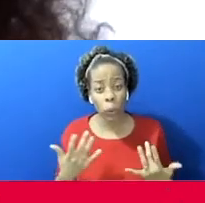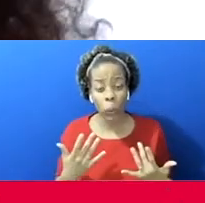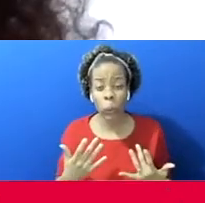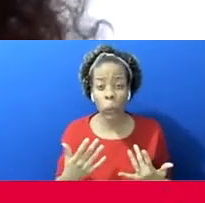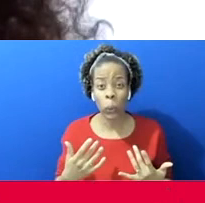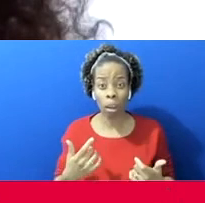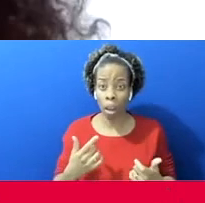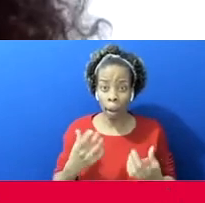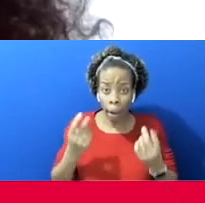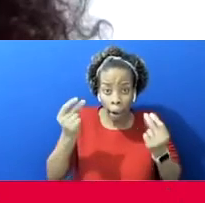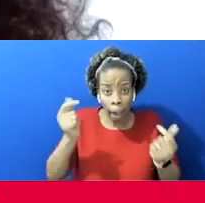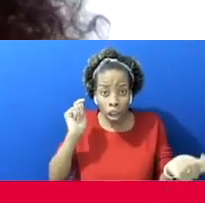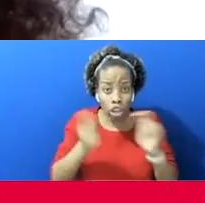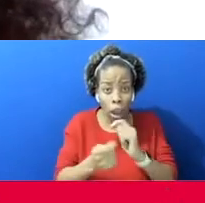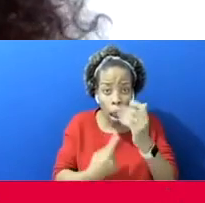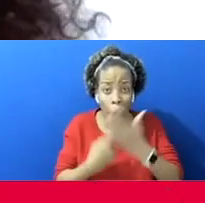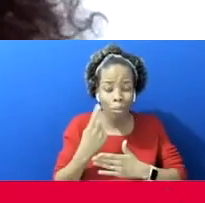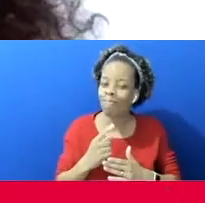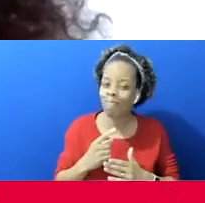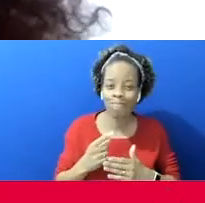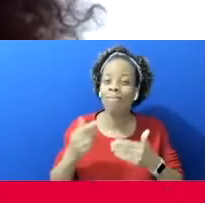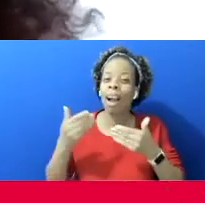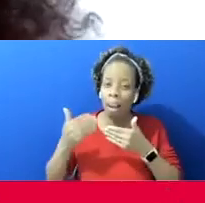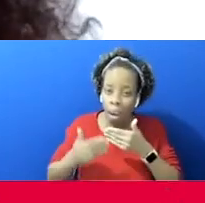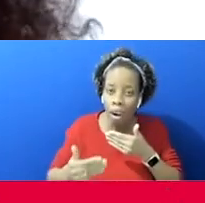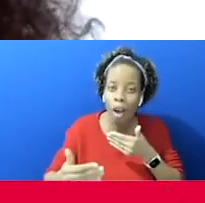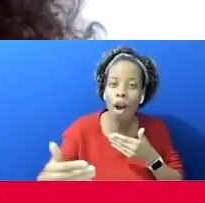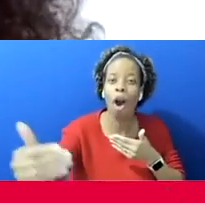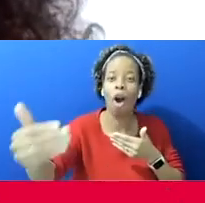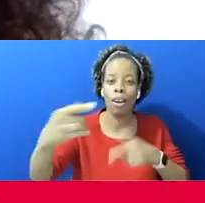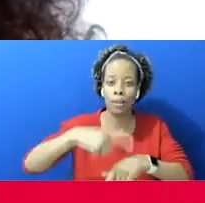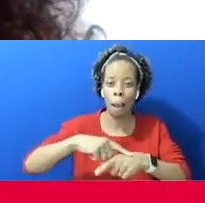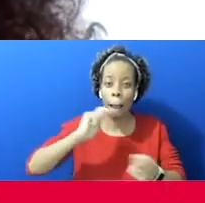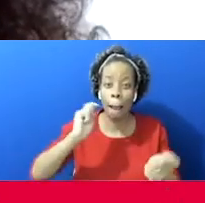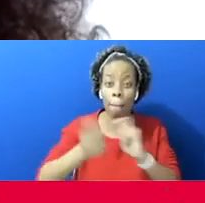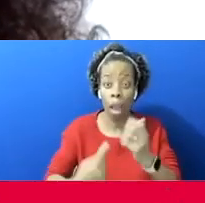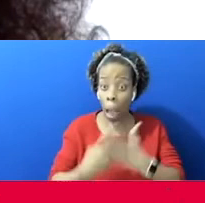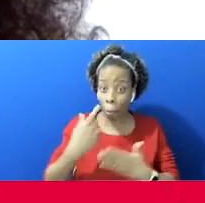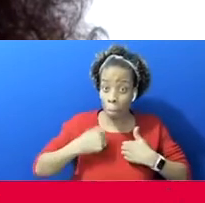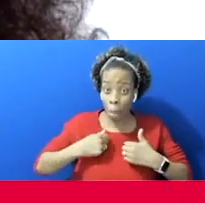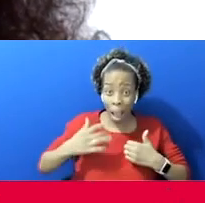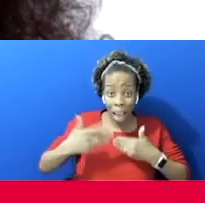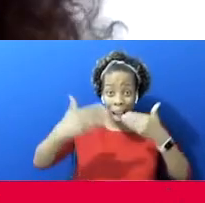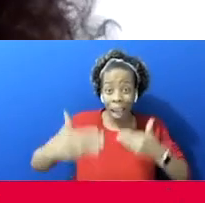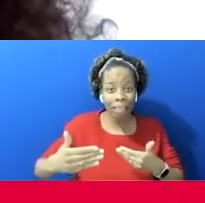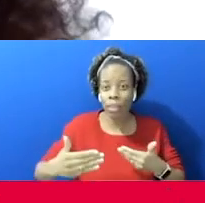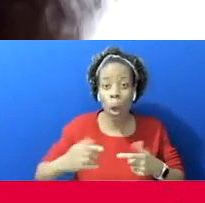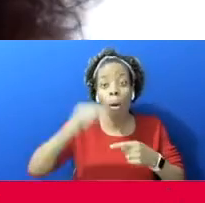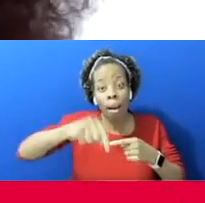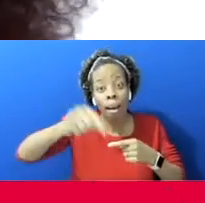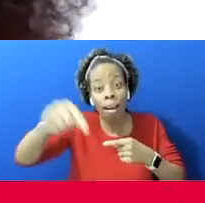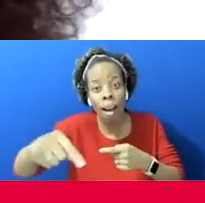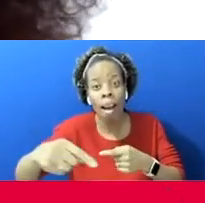it's a journey that is not, we wouldn't necessarily see it in our lifetimes, you know? But I don't know,